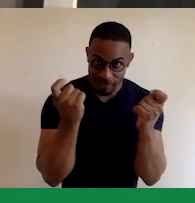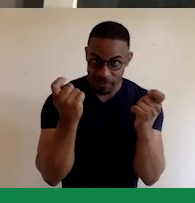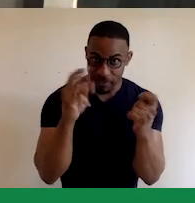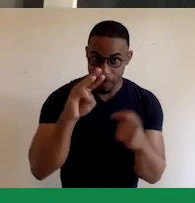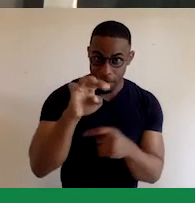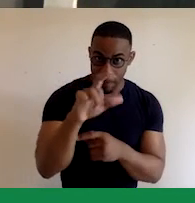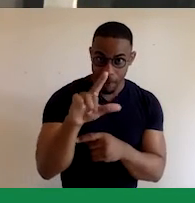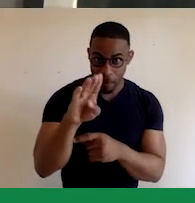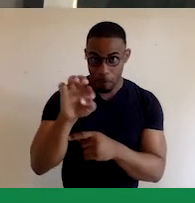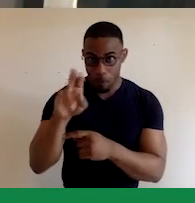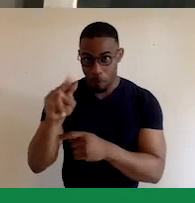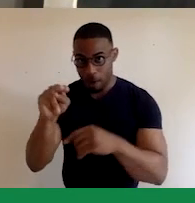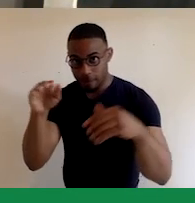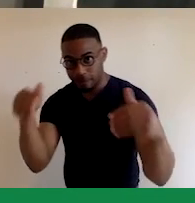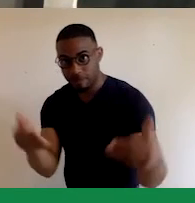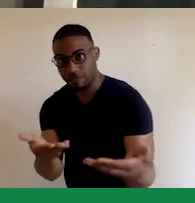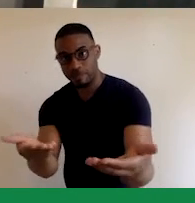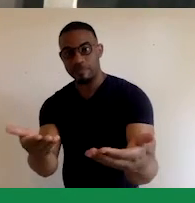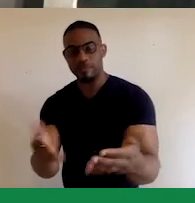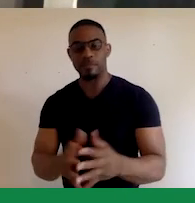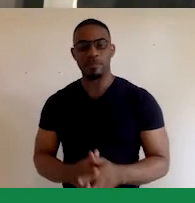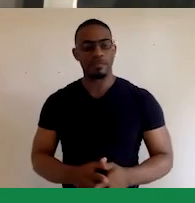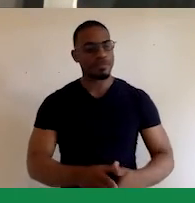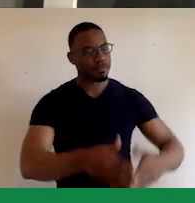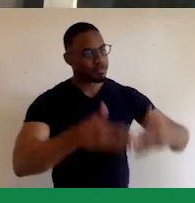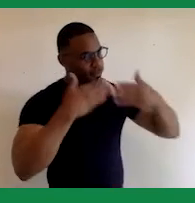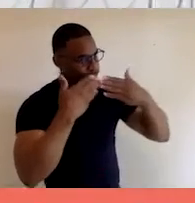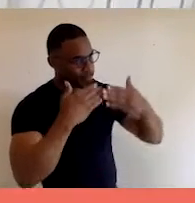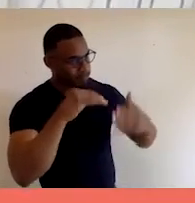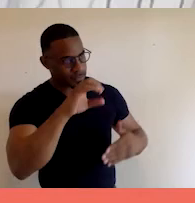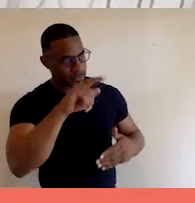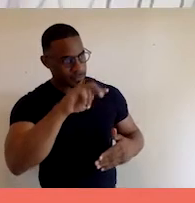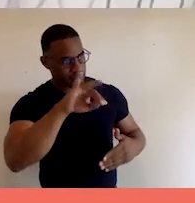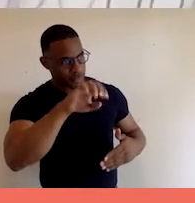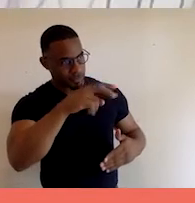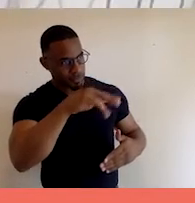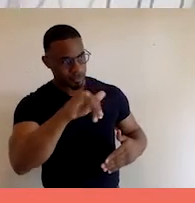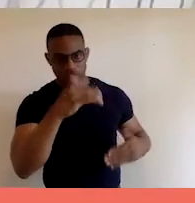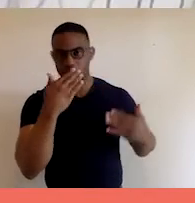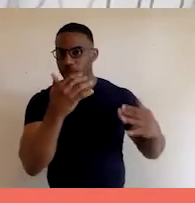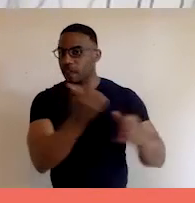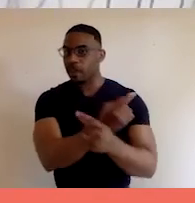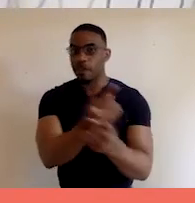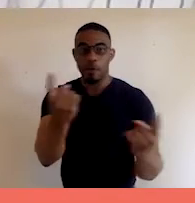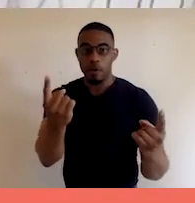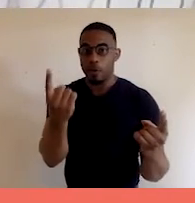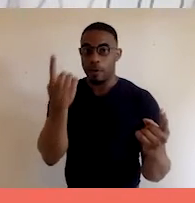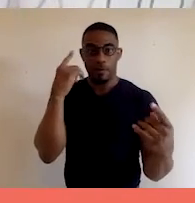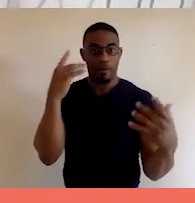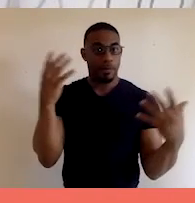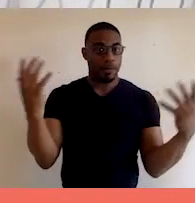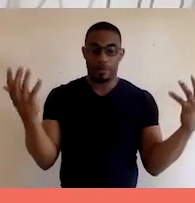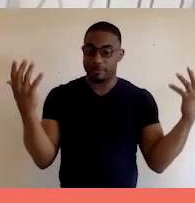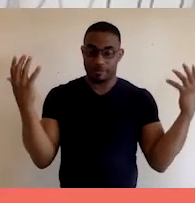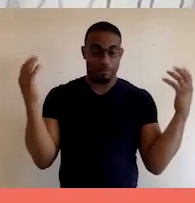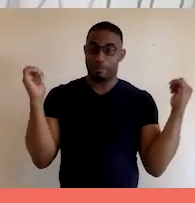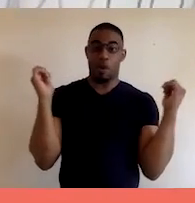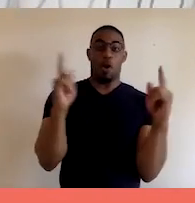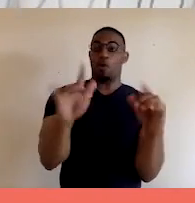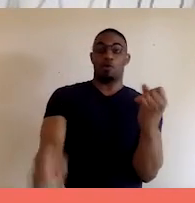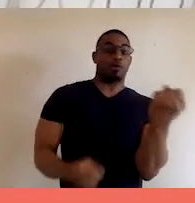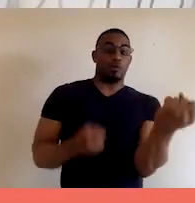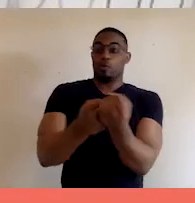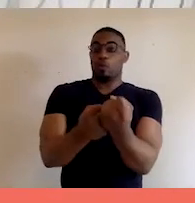Michael Brown. Michael. Thank you, Kotisha, and thank you, everyone, for all of your